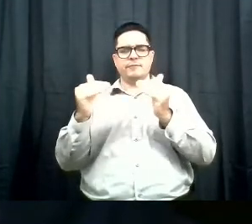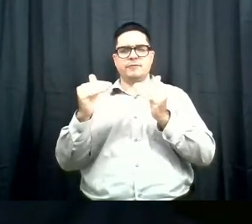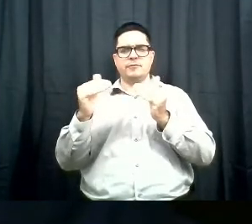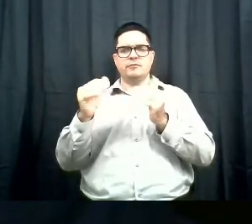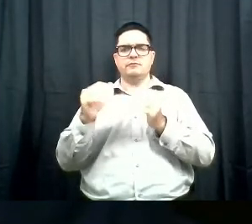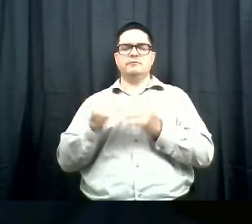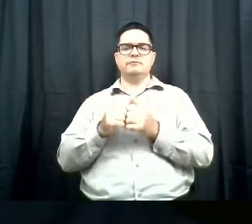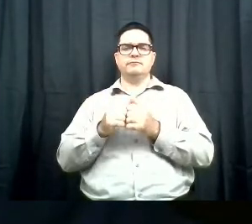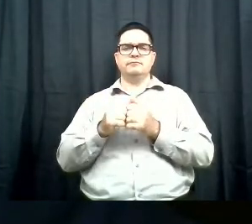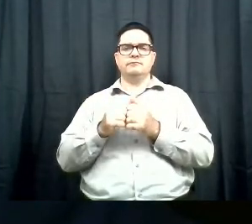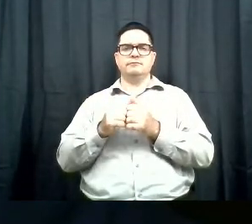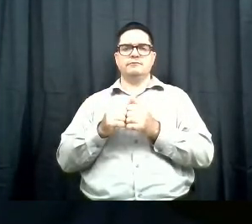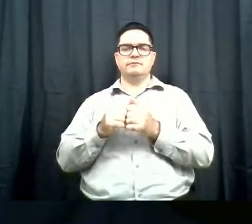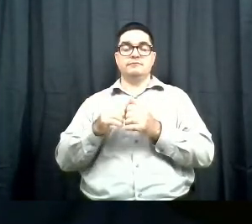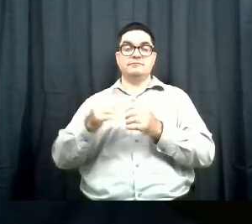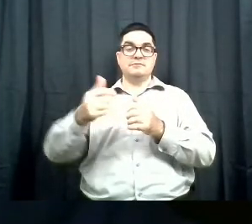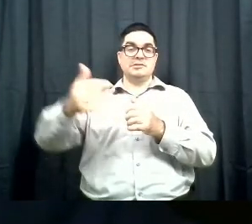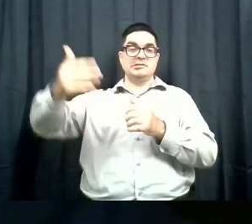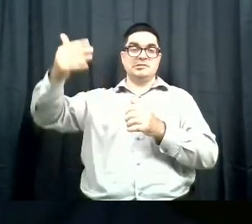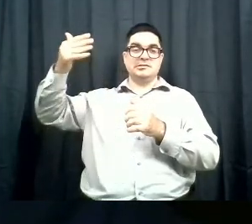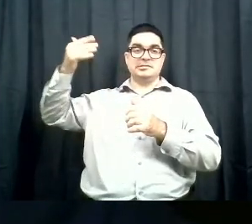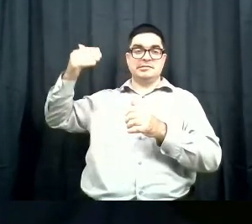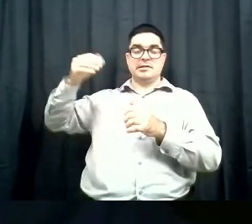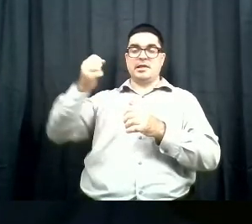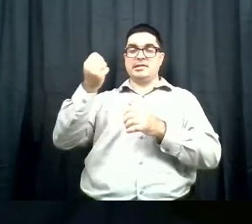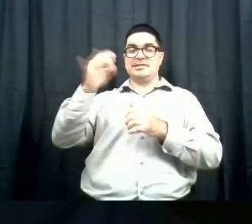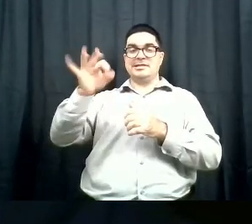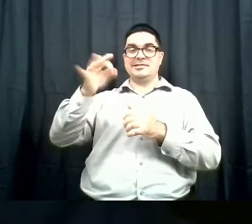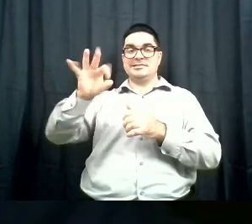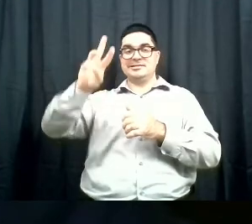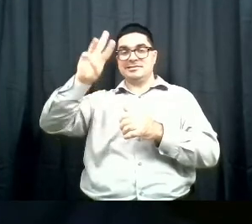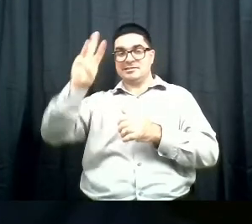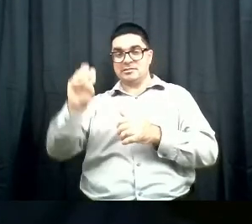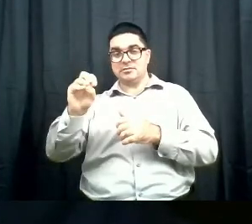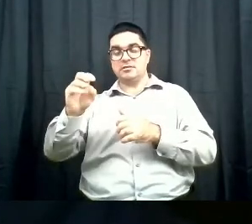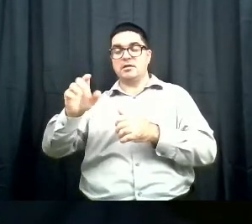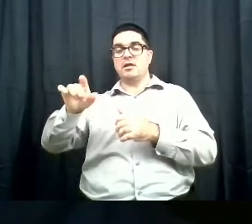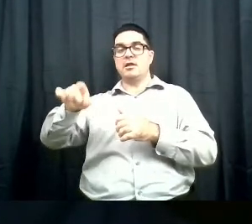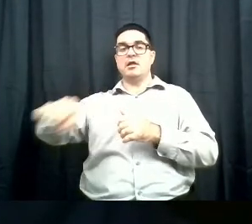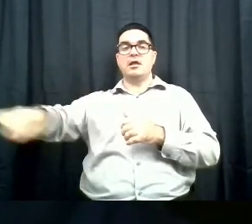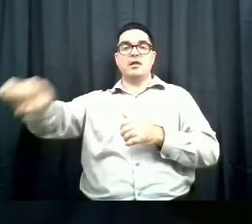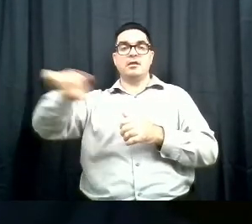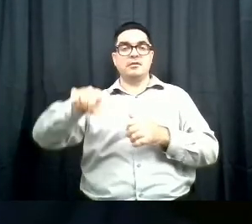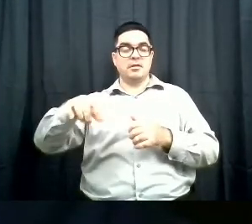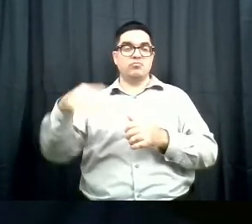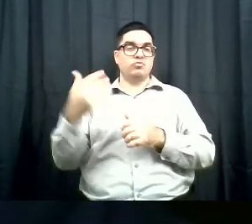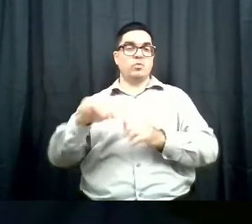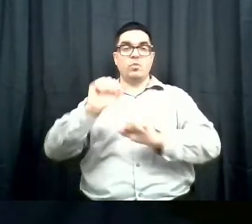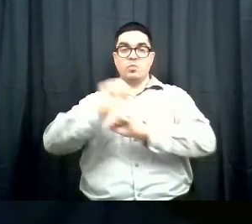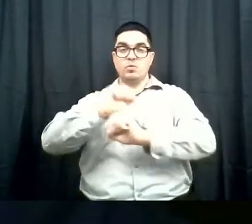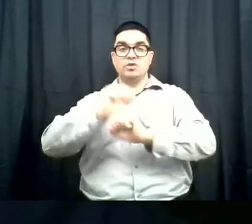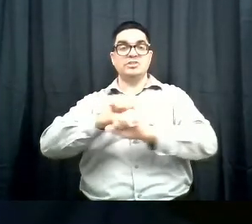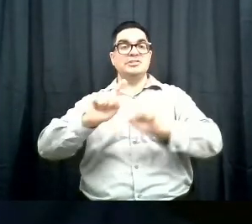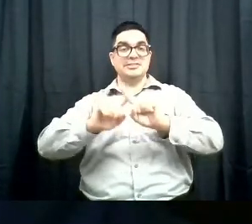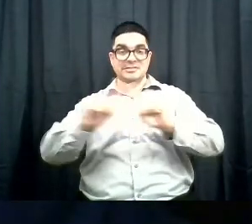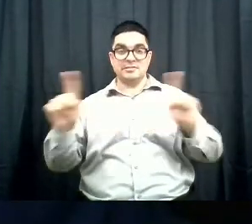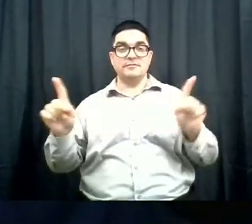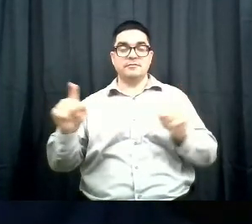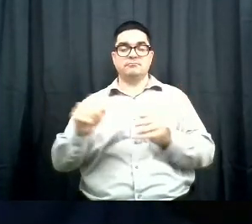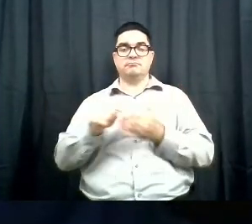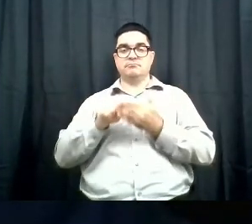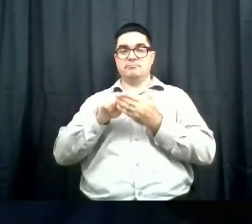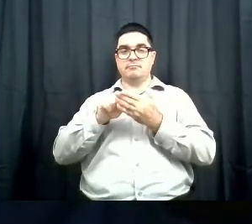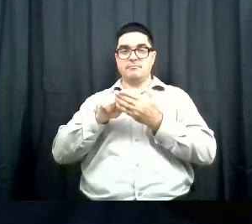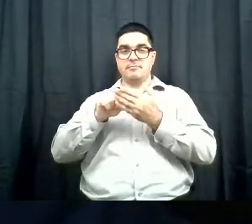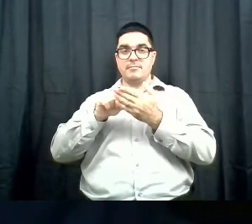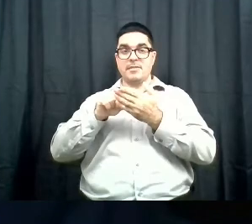the 1960s in response to the huge difference in salaries from the mainland to